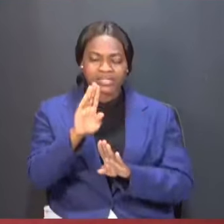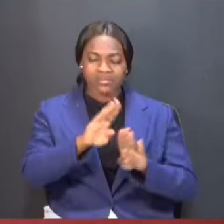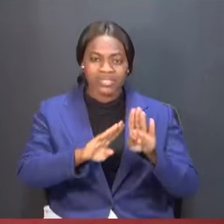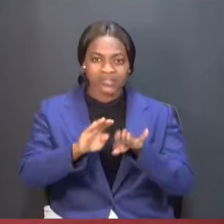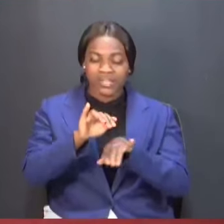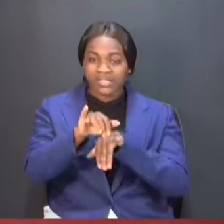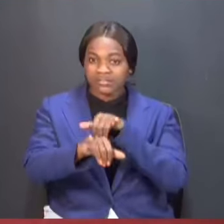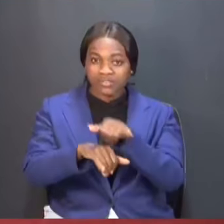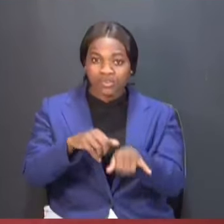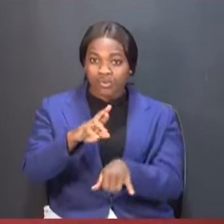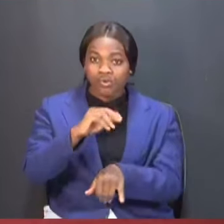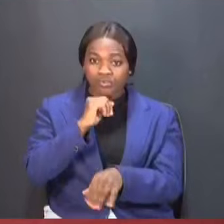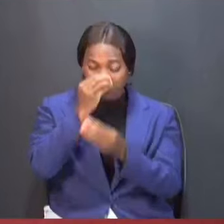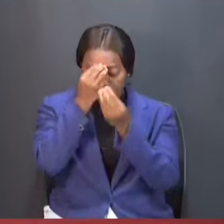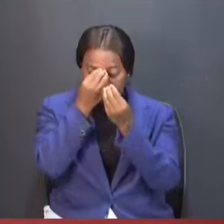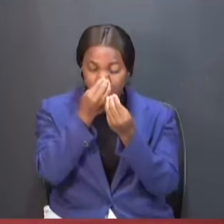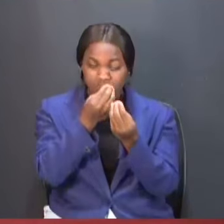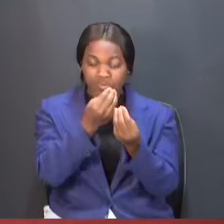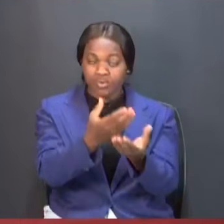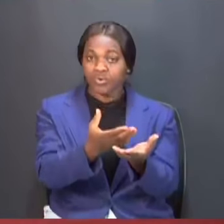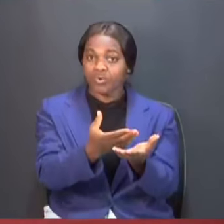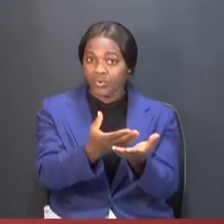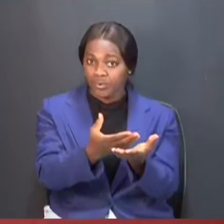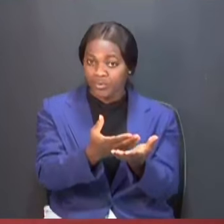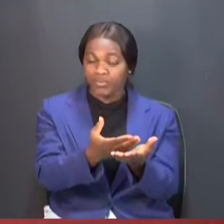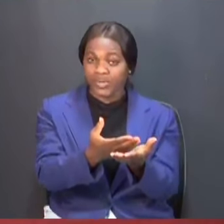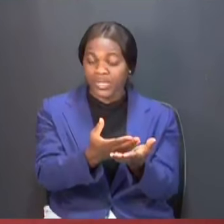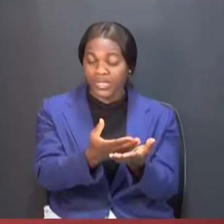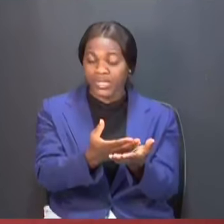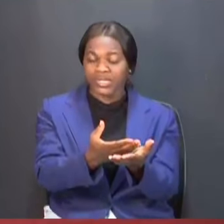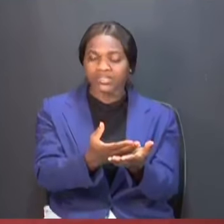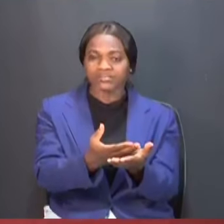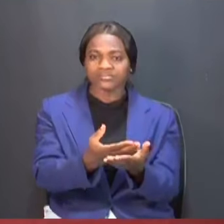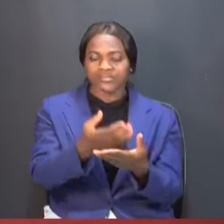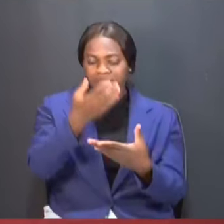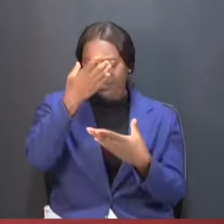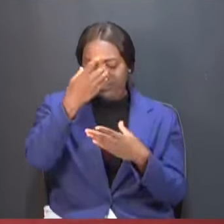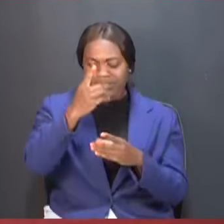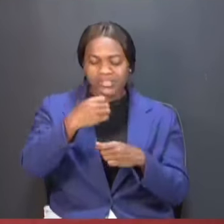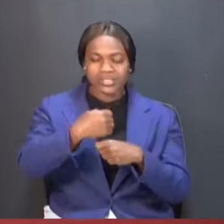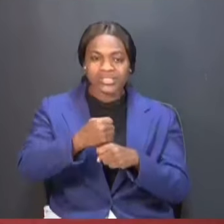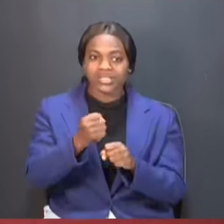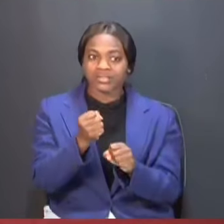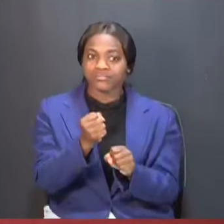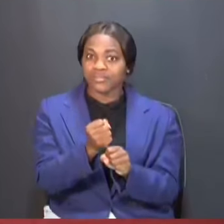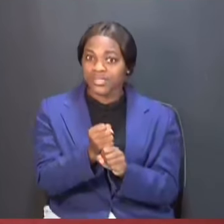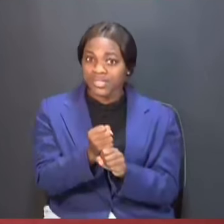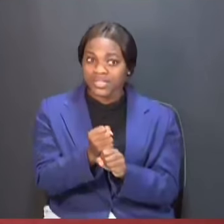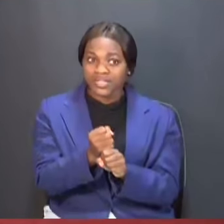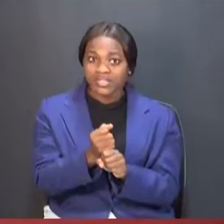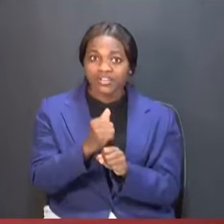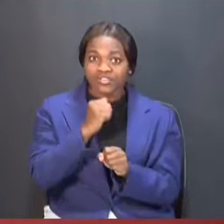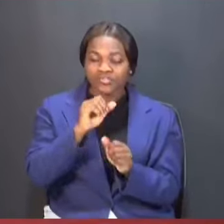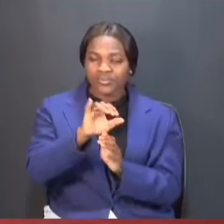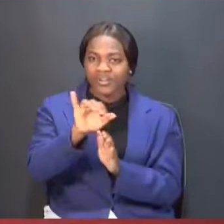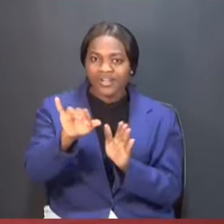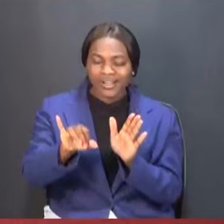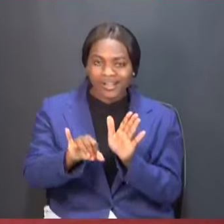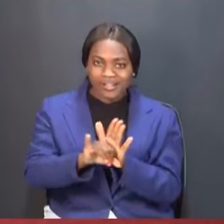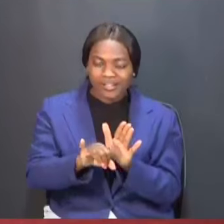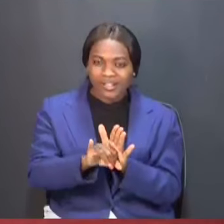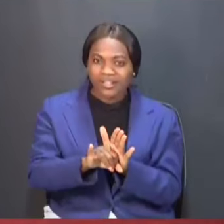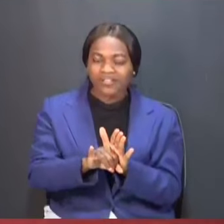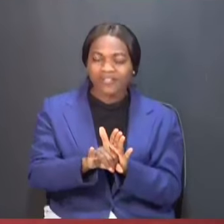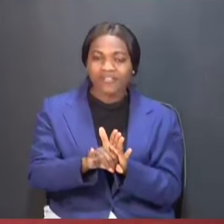or disobedience of an order issued by the presiding officer, do not expressly identify non-compliance with